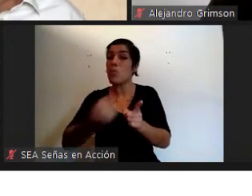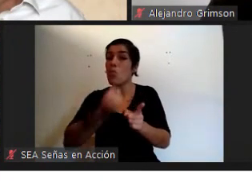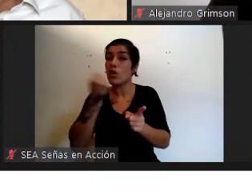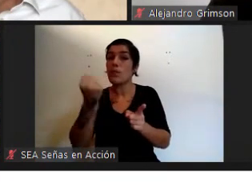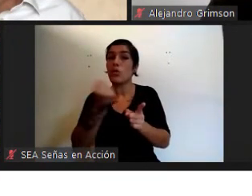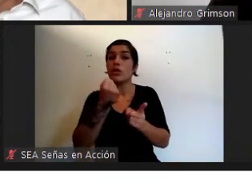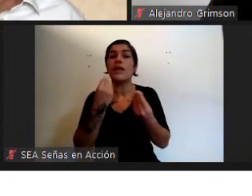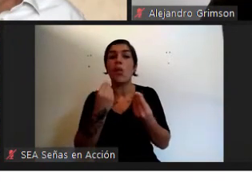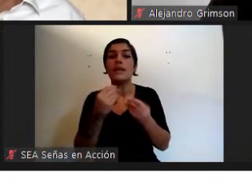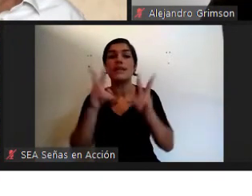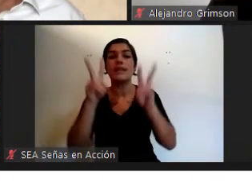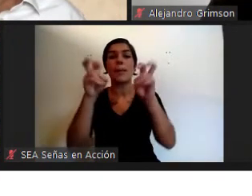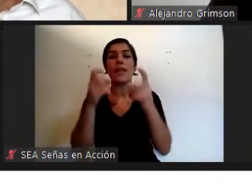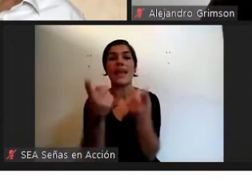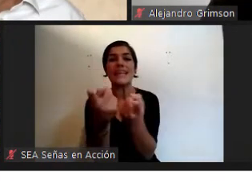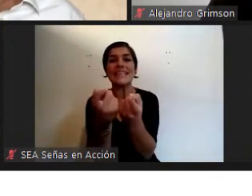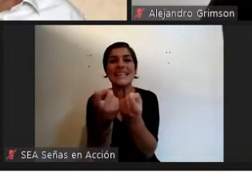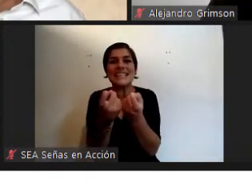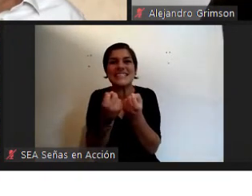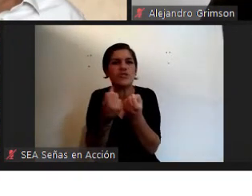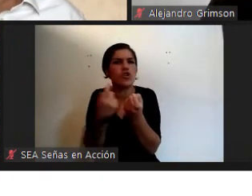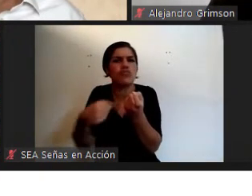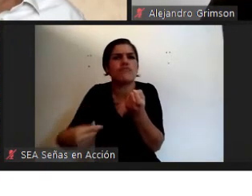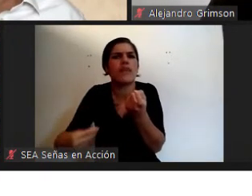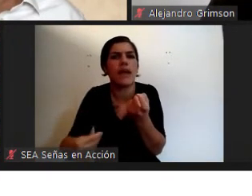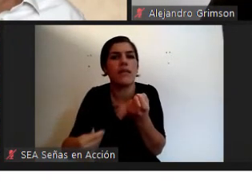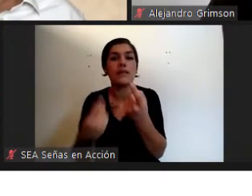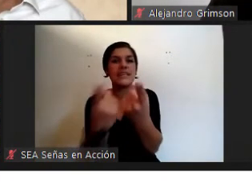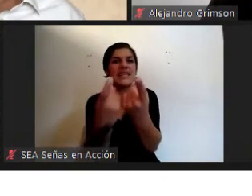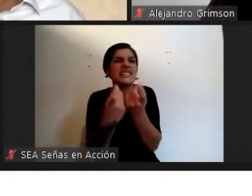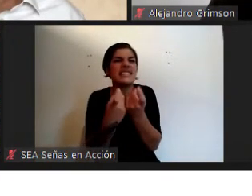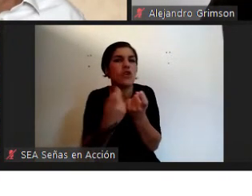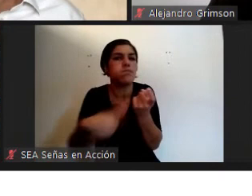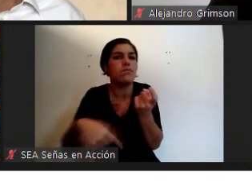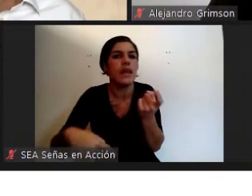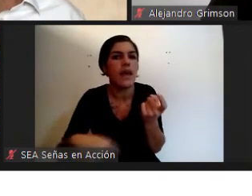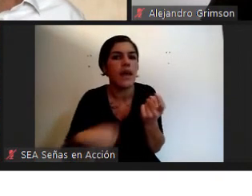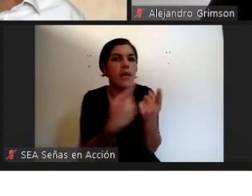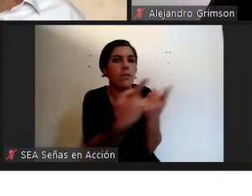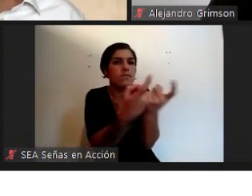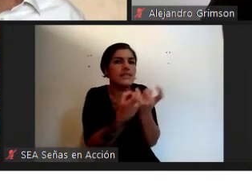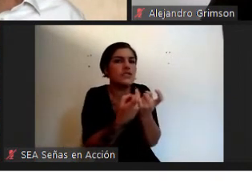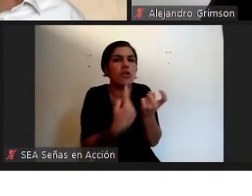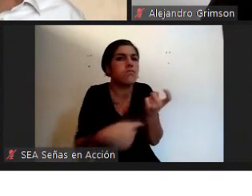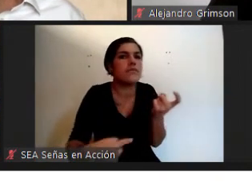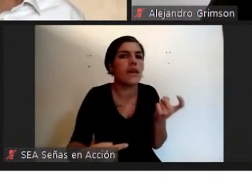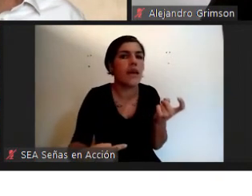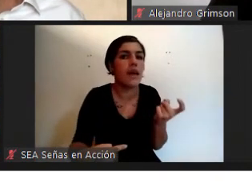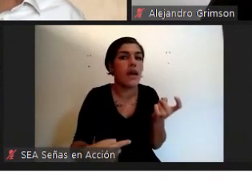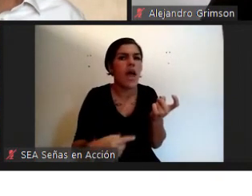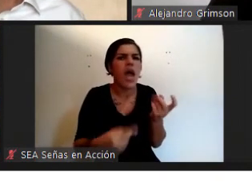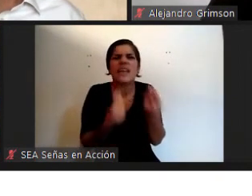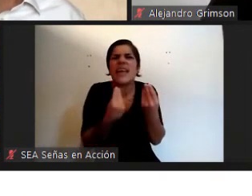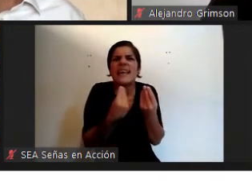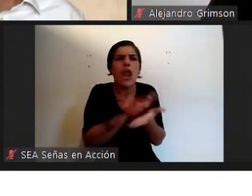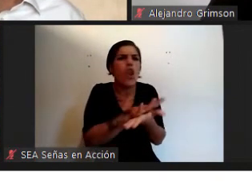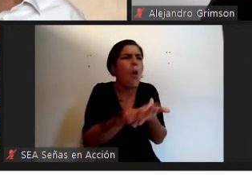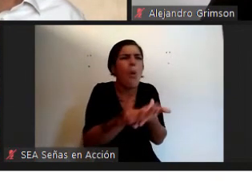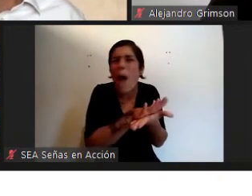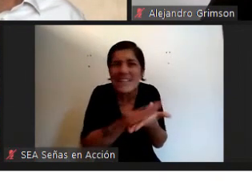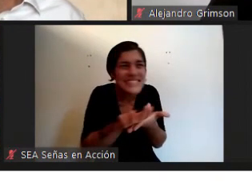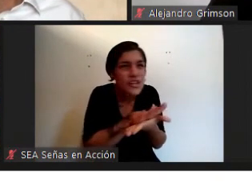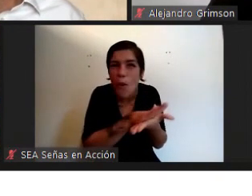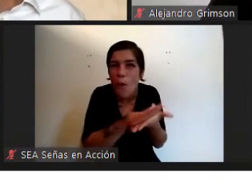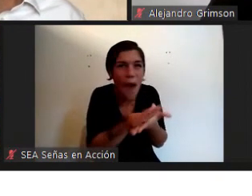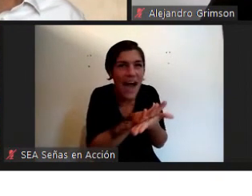talked about whatever is extra. Is culture an unnecessary thing? Is it like something that is